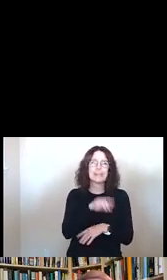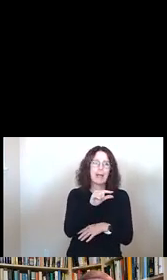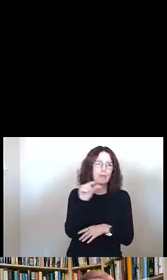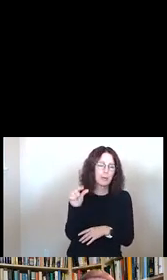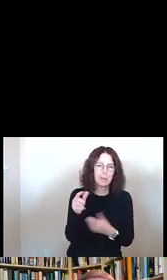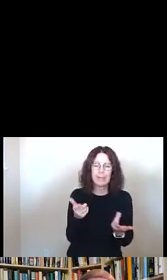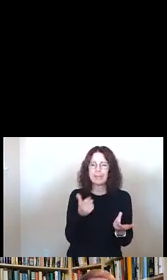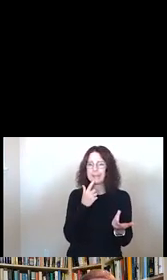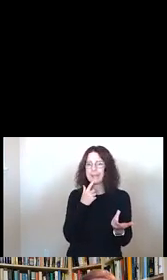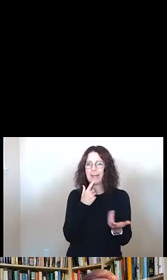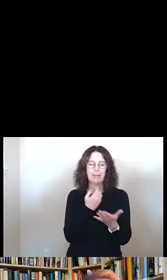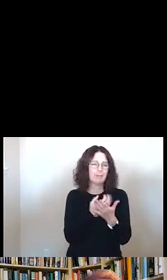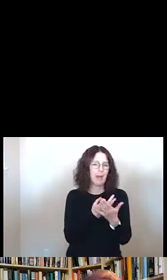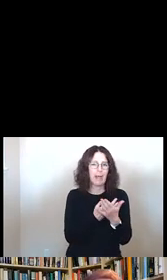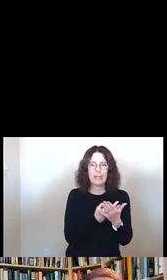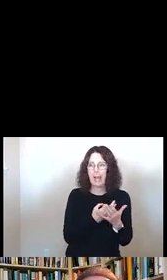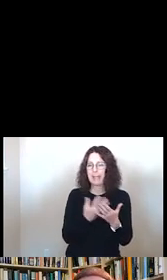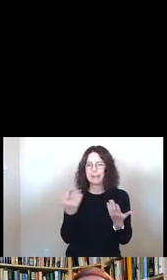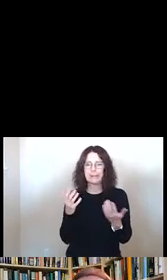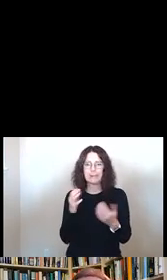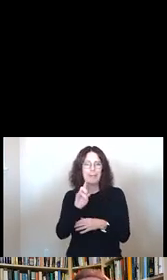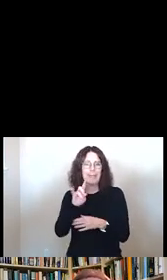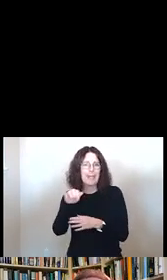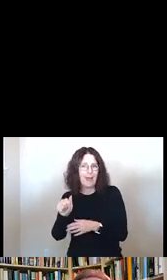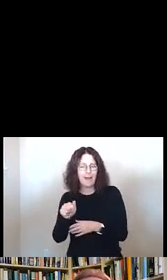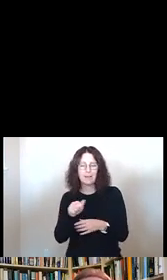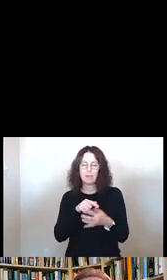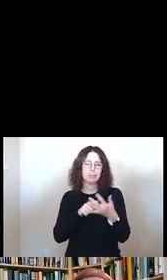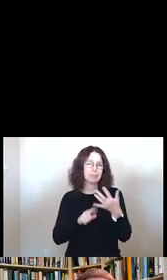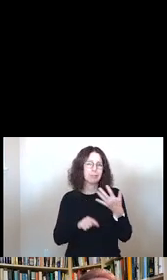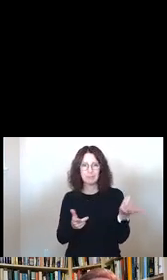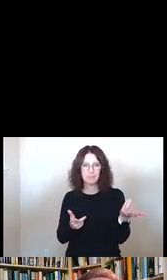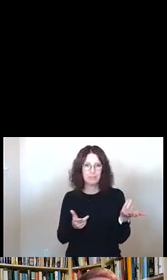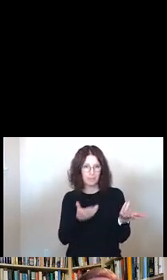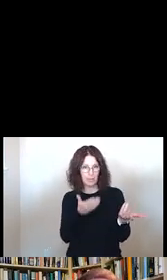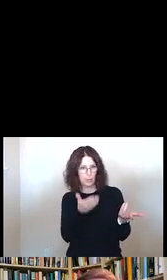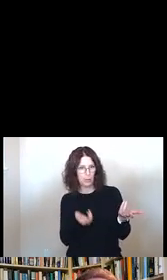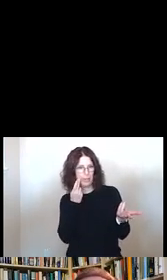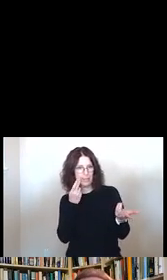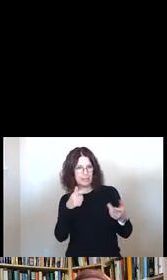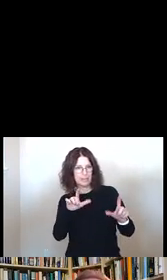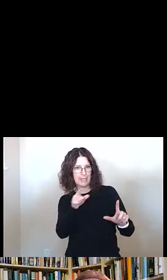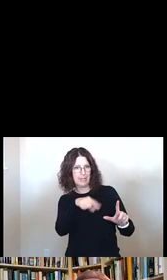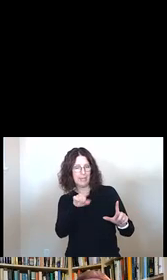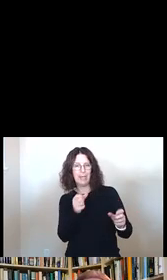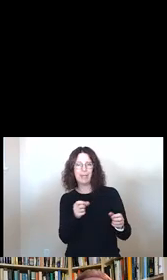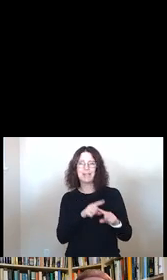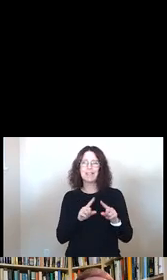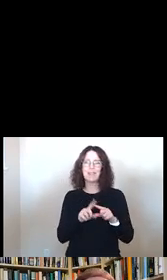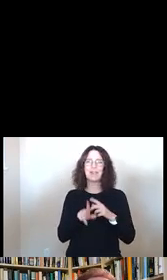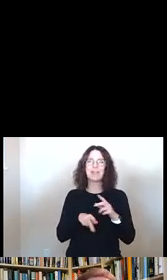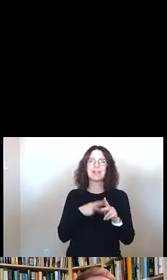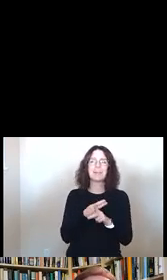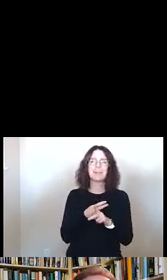education. So here's a handful of occupations that may be what you're looking for, or it